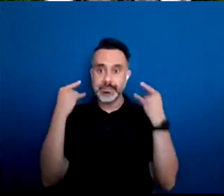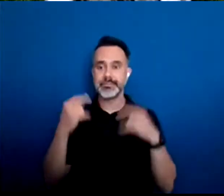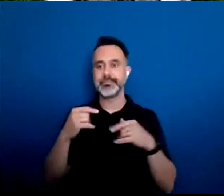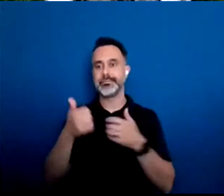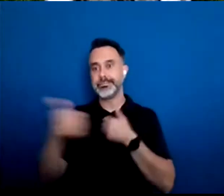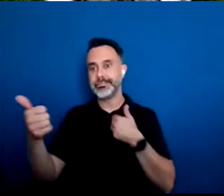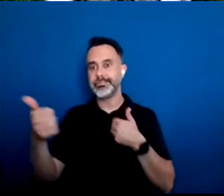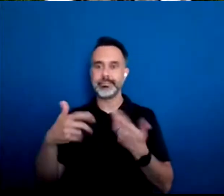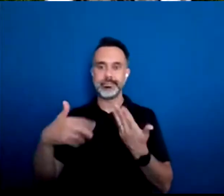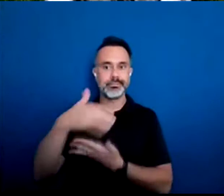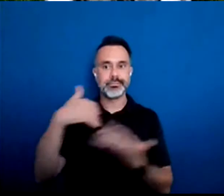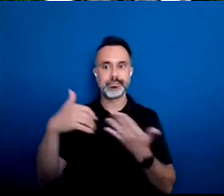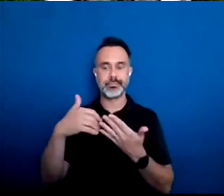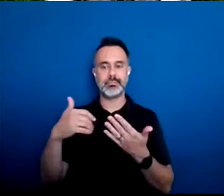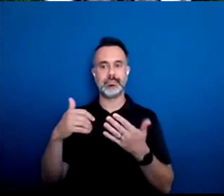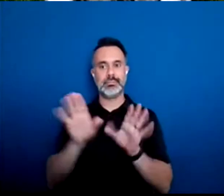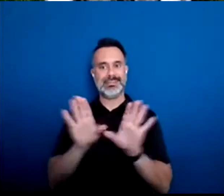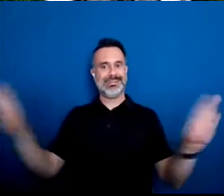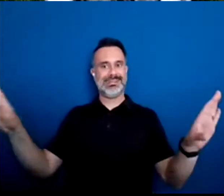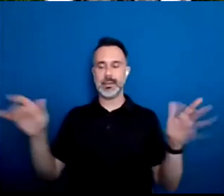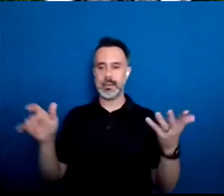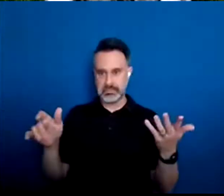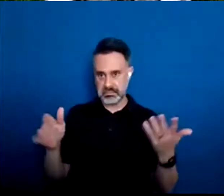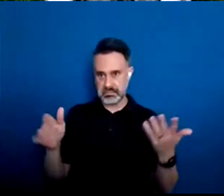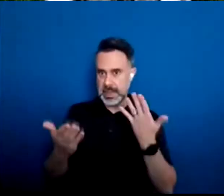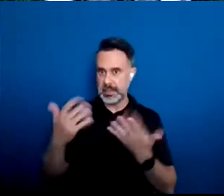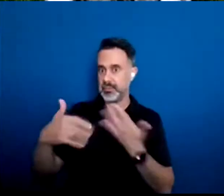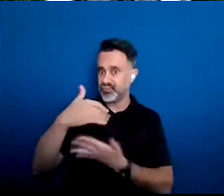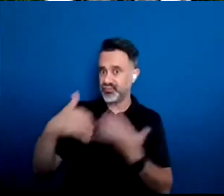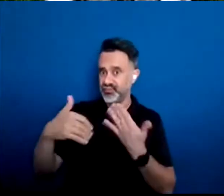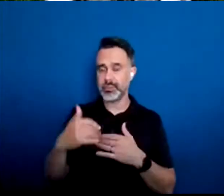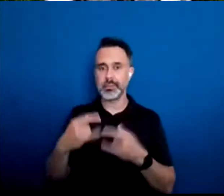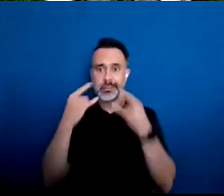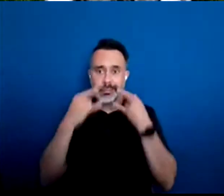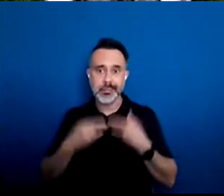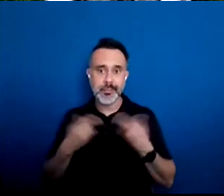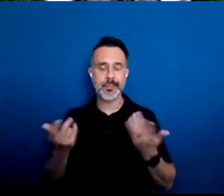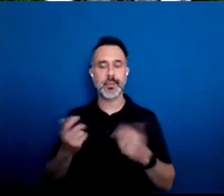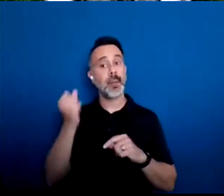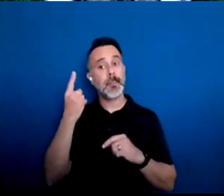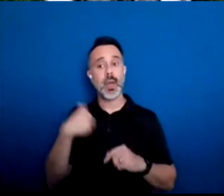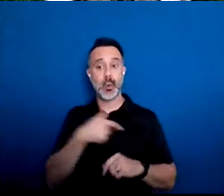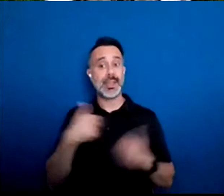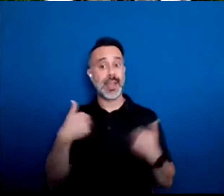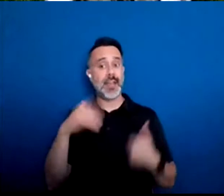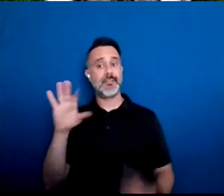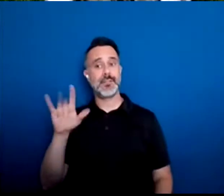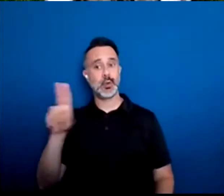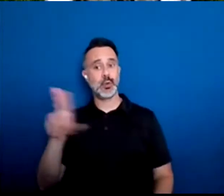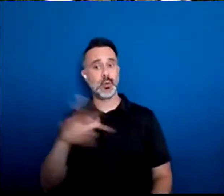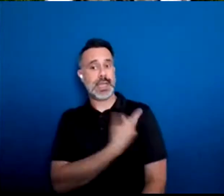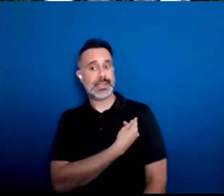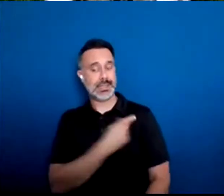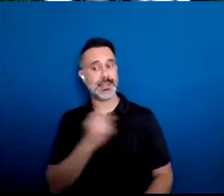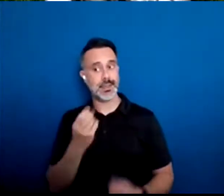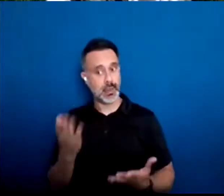time. And the good thing for the flu is we do have a flu vaccine, so I highly, highly recommend that you get vaccinated for the flu